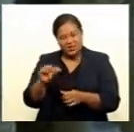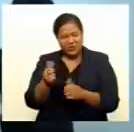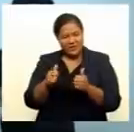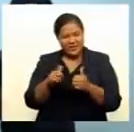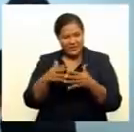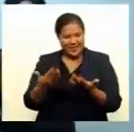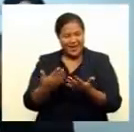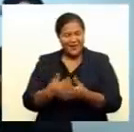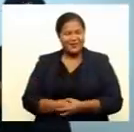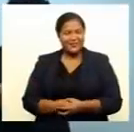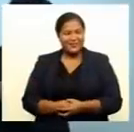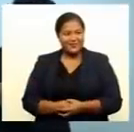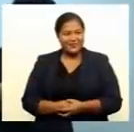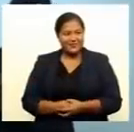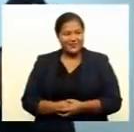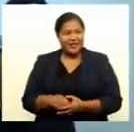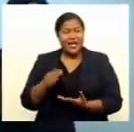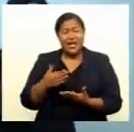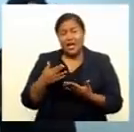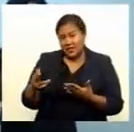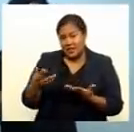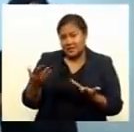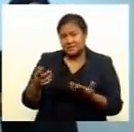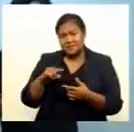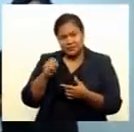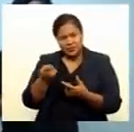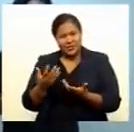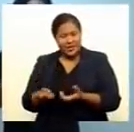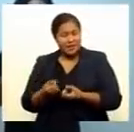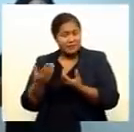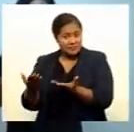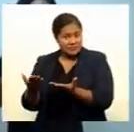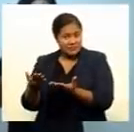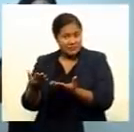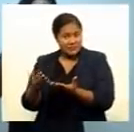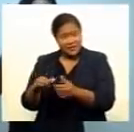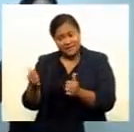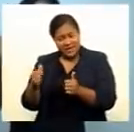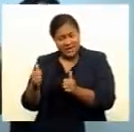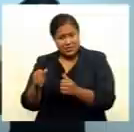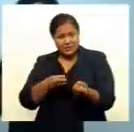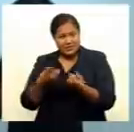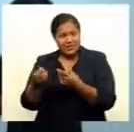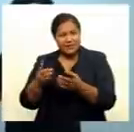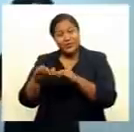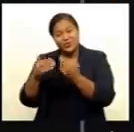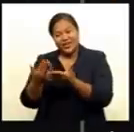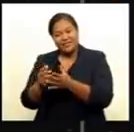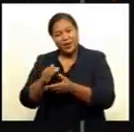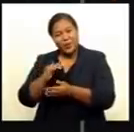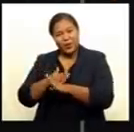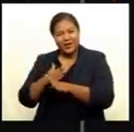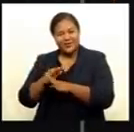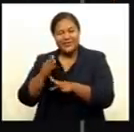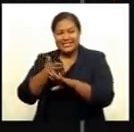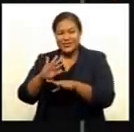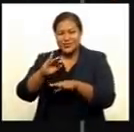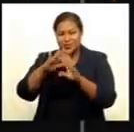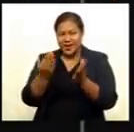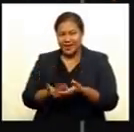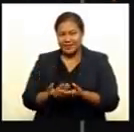now. And they will then essentially take over those deliveries completely together with New World.